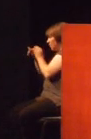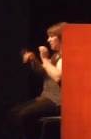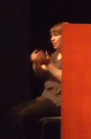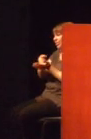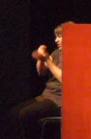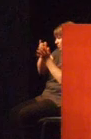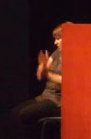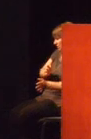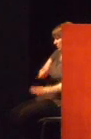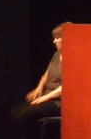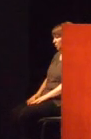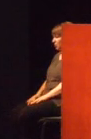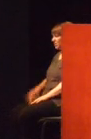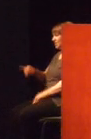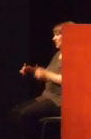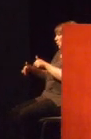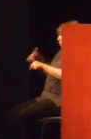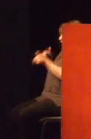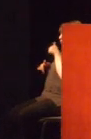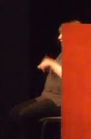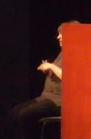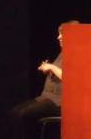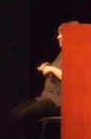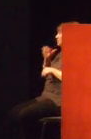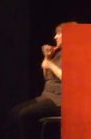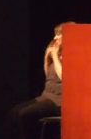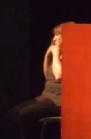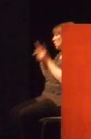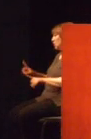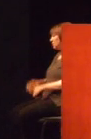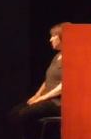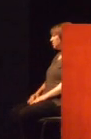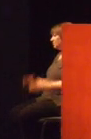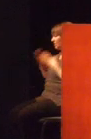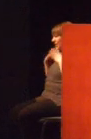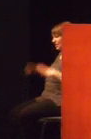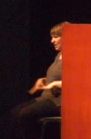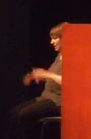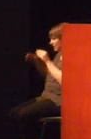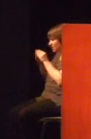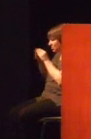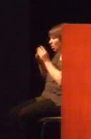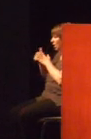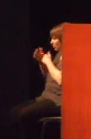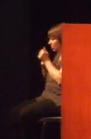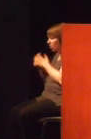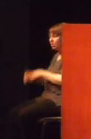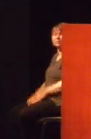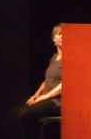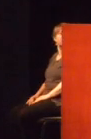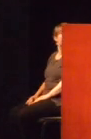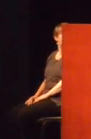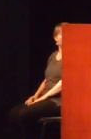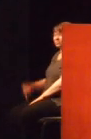the therapist. That's what we call a regressive relationship, because the client's just more comfortable with a whole lot of things. So if I have